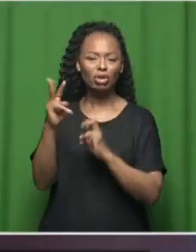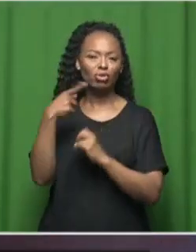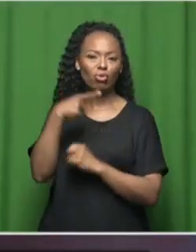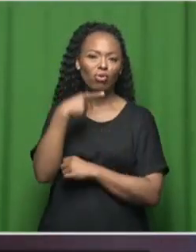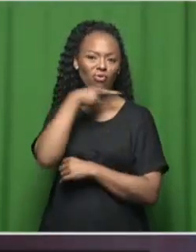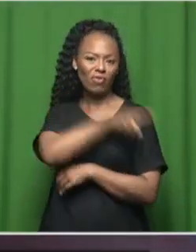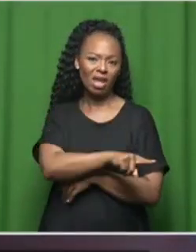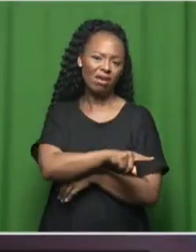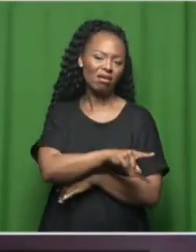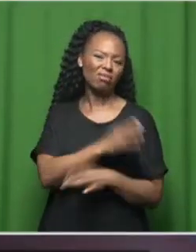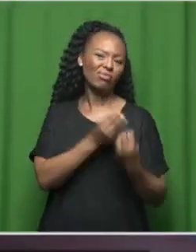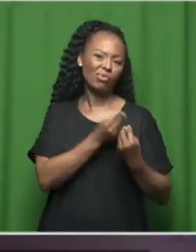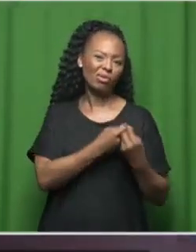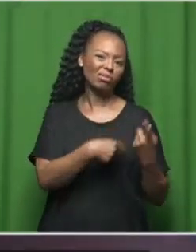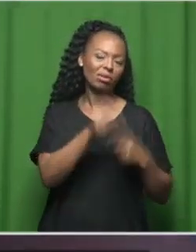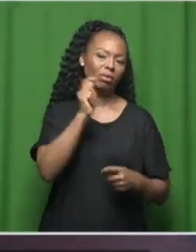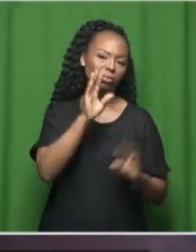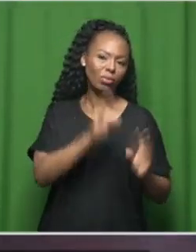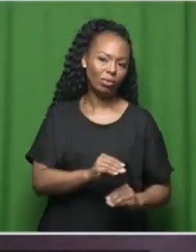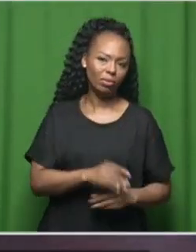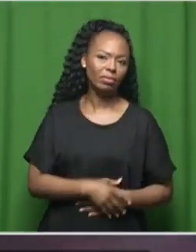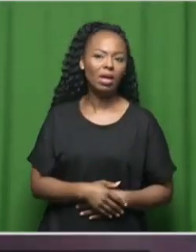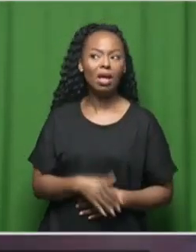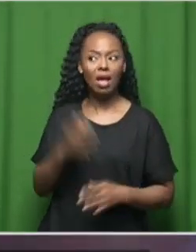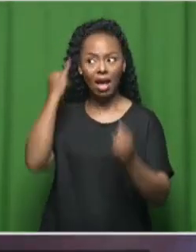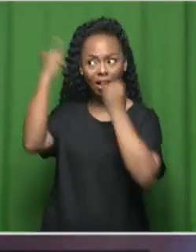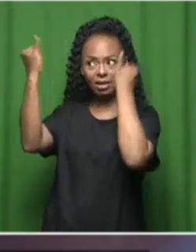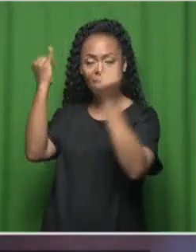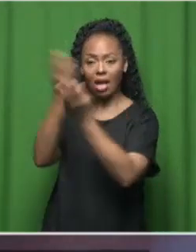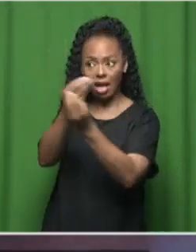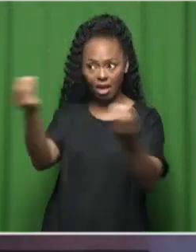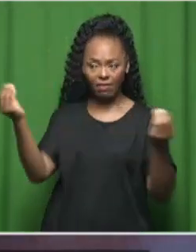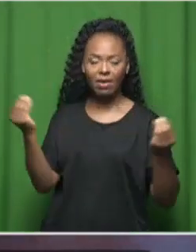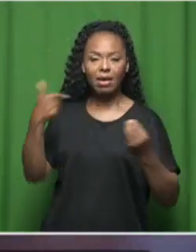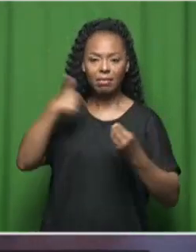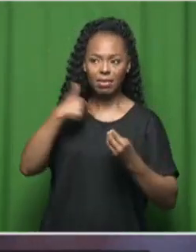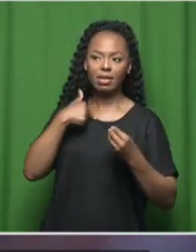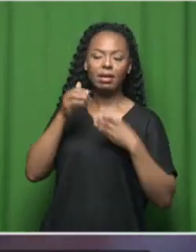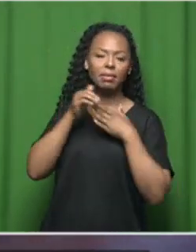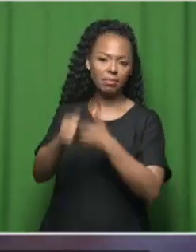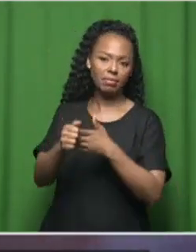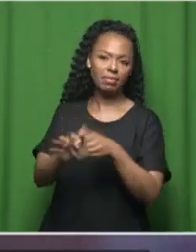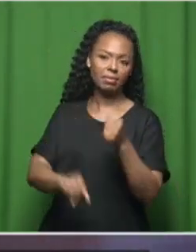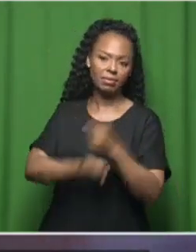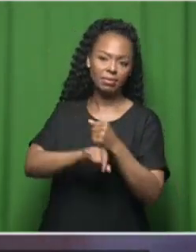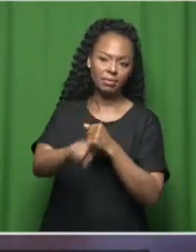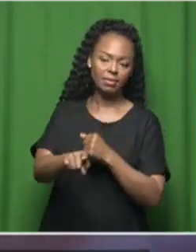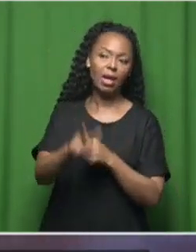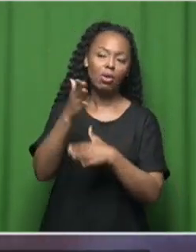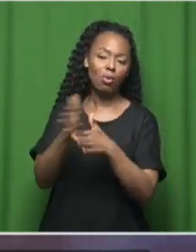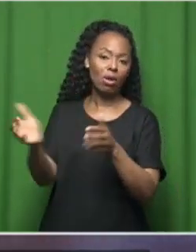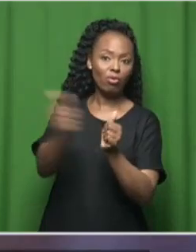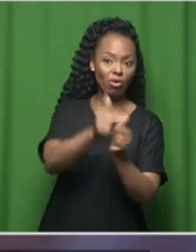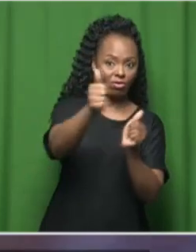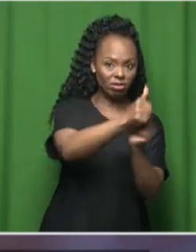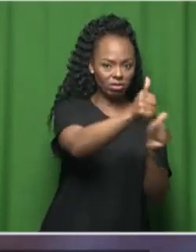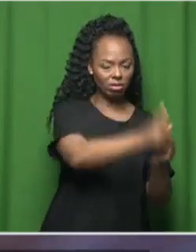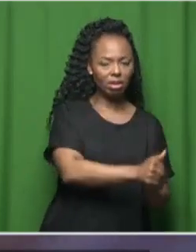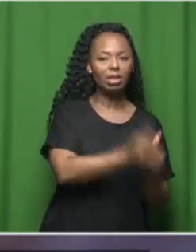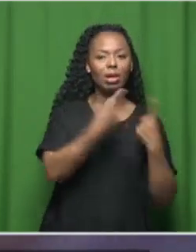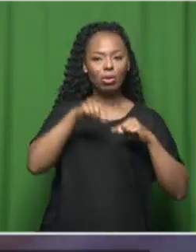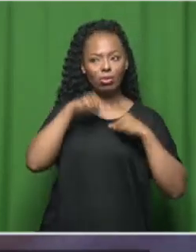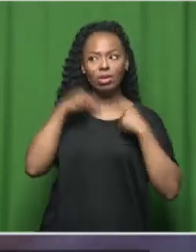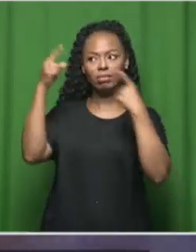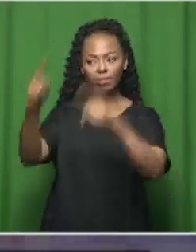obviously. I'm just the vehicle behind the voices. Okay. The collaboration, obviously, would then entail us going out there,